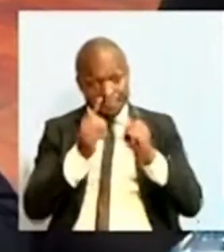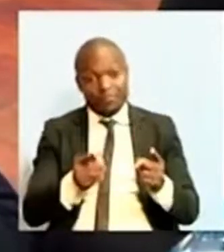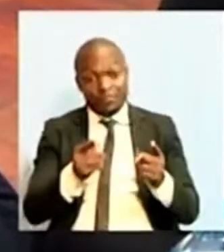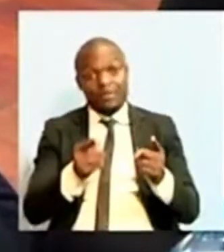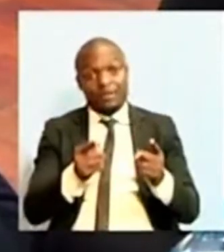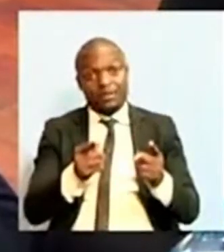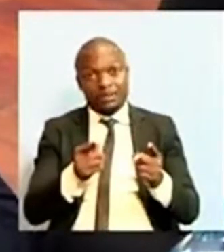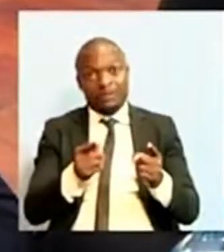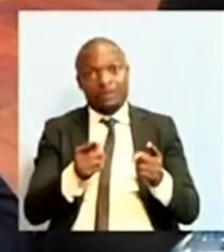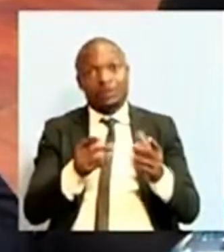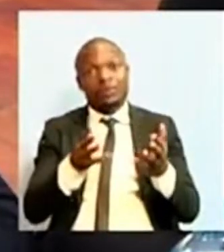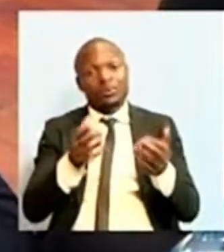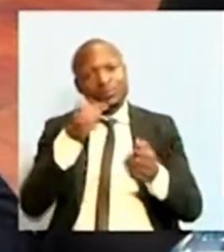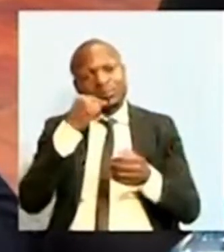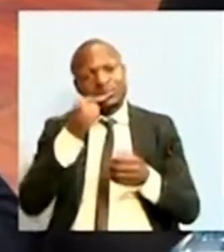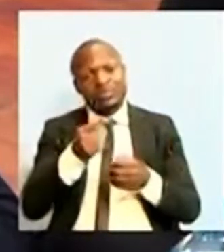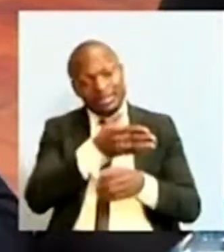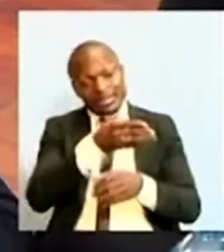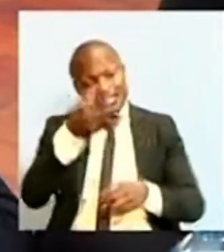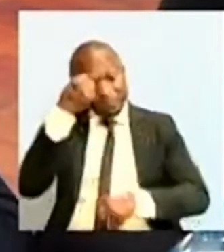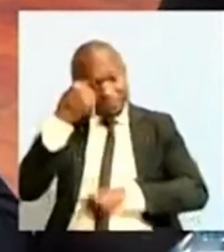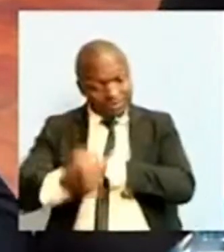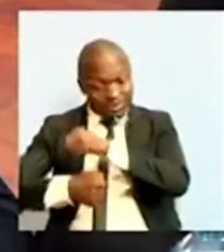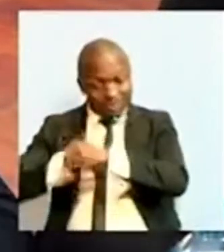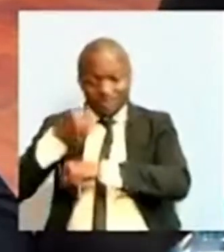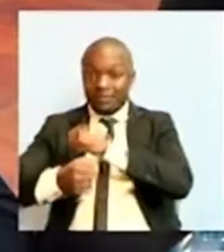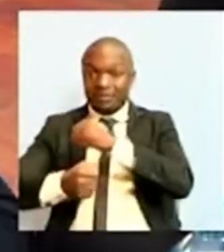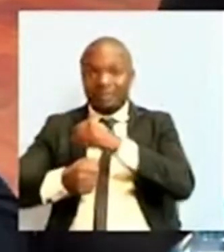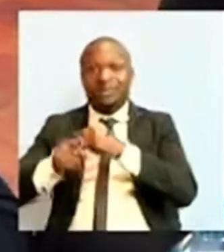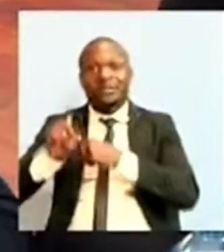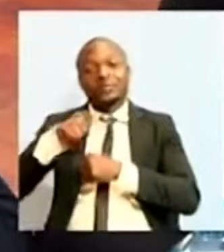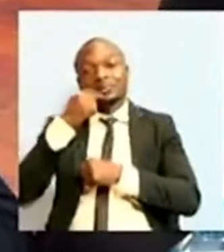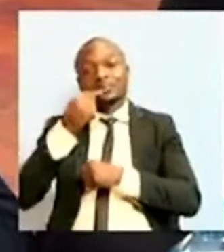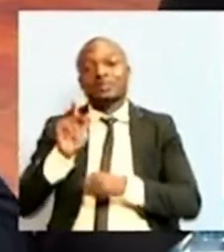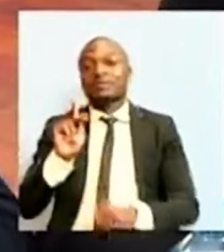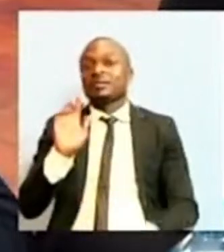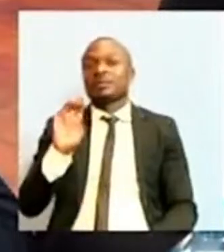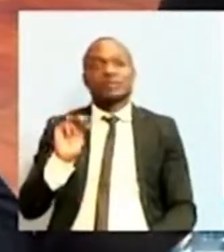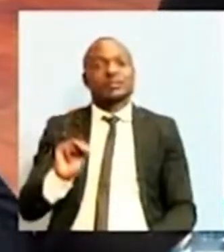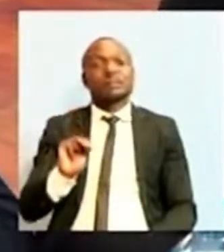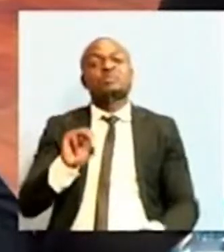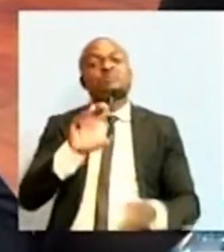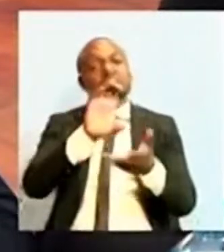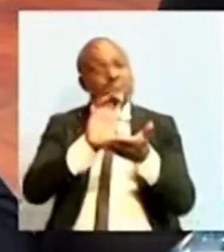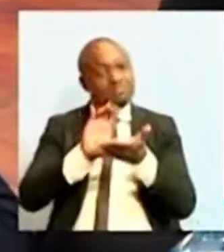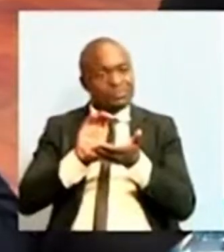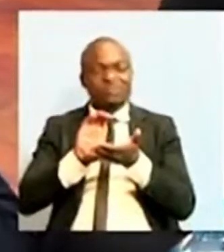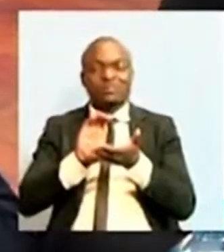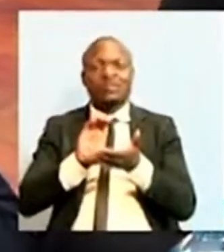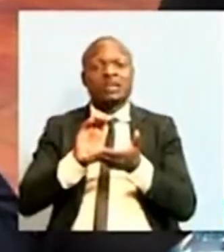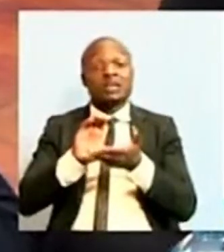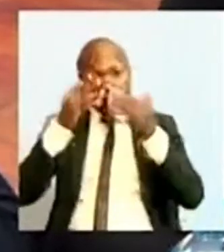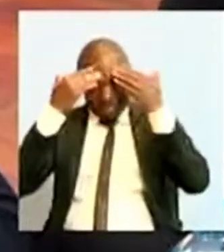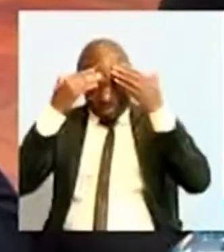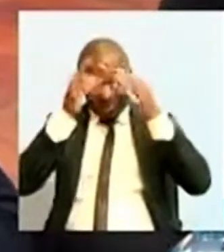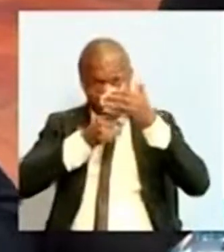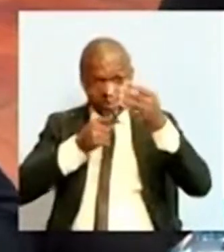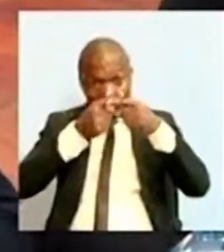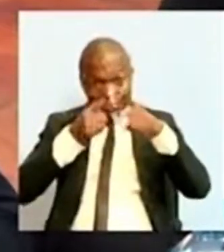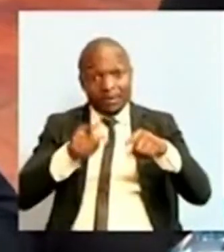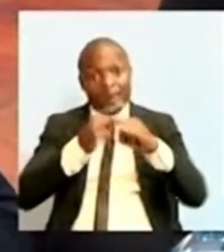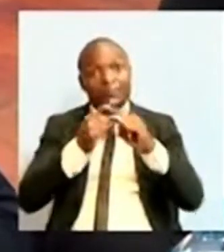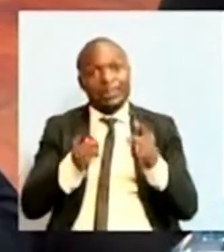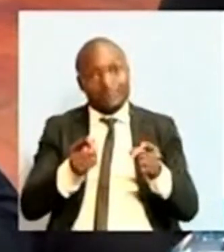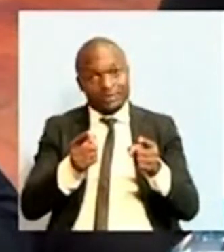also been struggling. Not to mention on air, KCM, we have arrears. I think we are aware of what is happening.